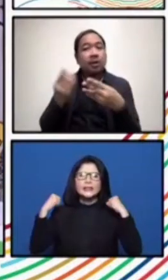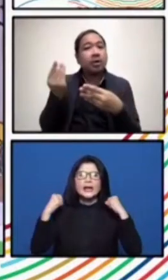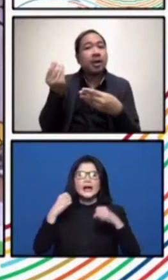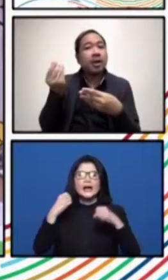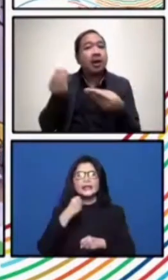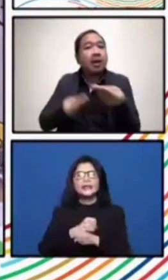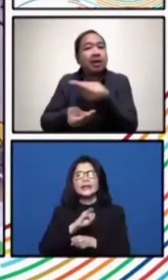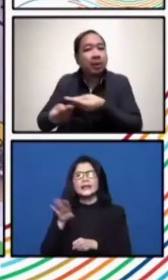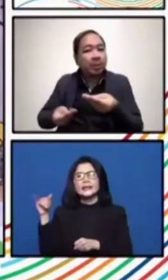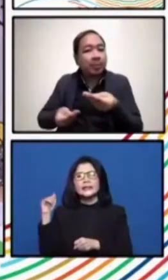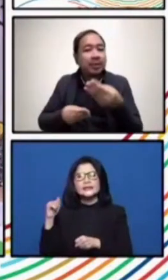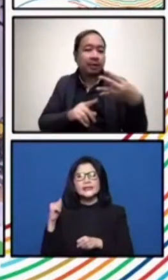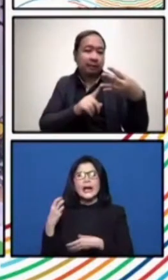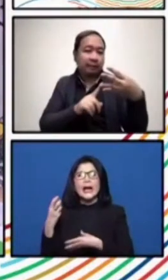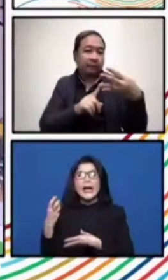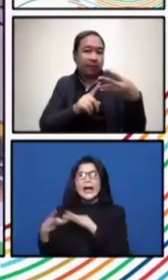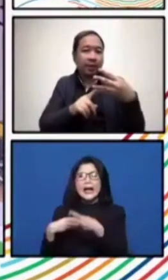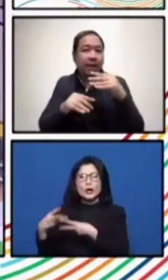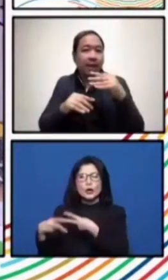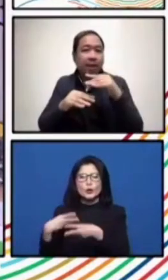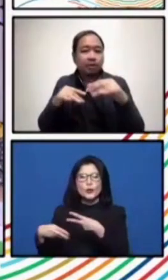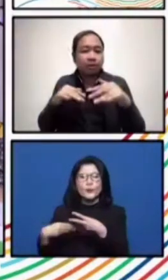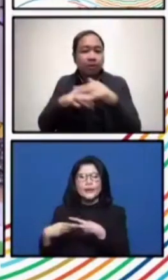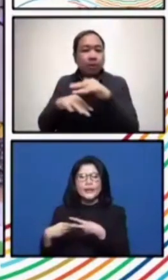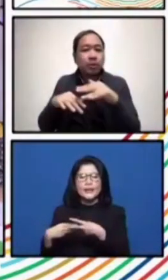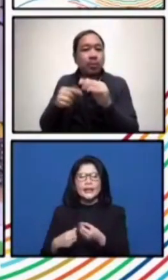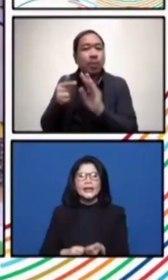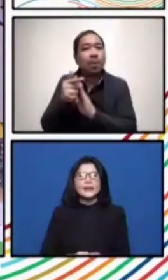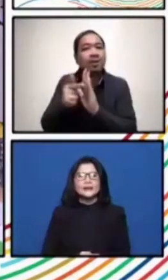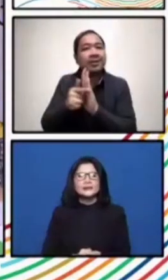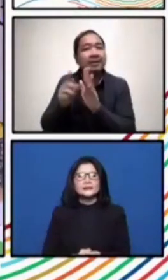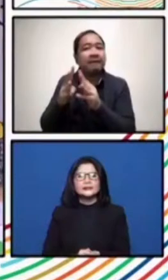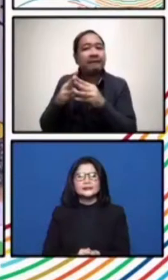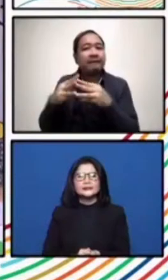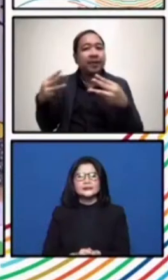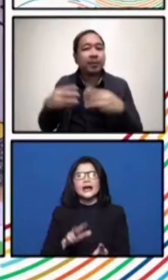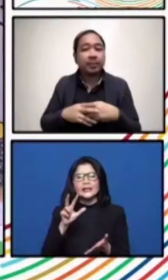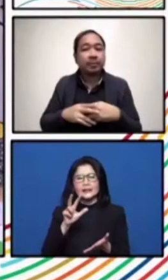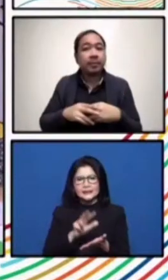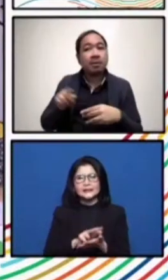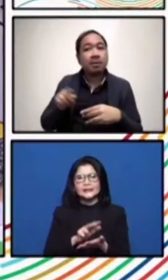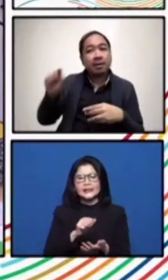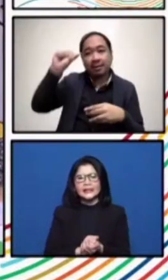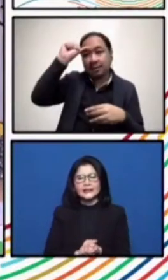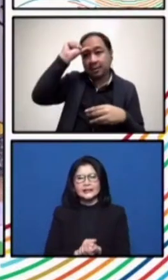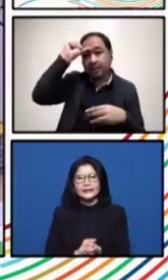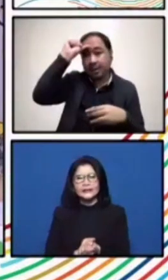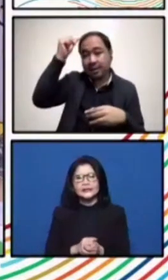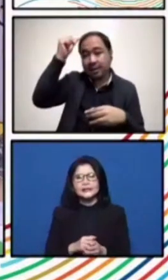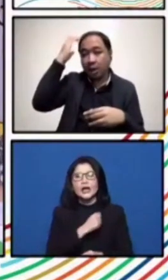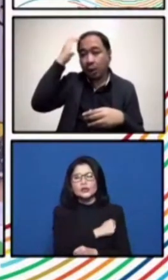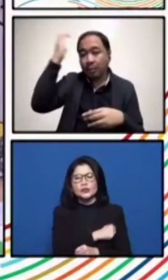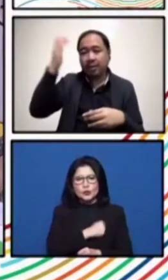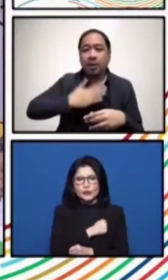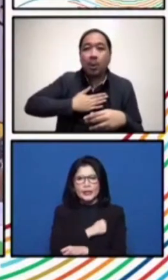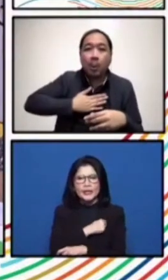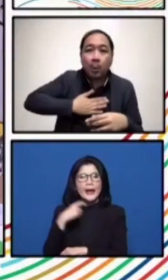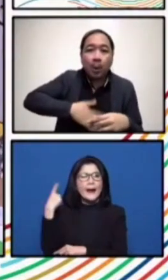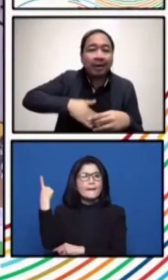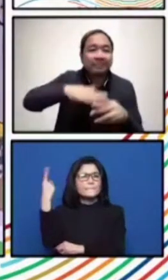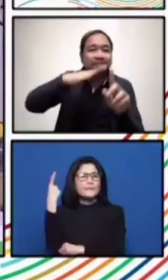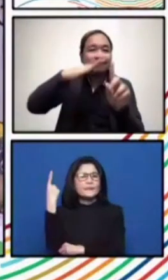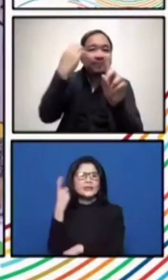empowerment and social legal framework the government is striving to achieve quality accessibility